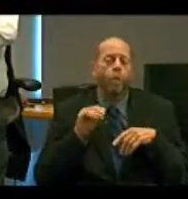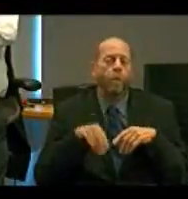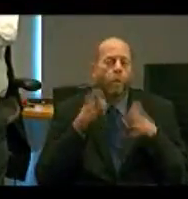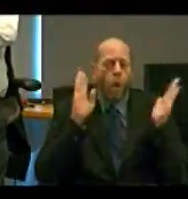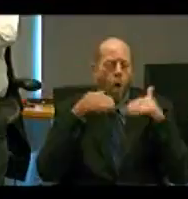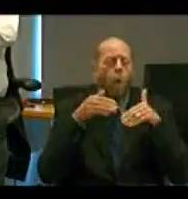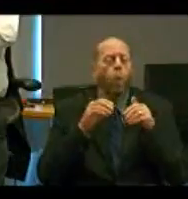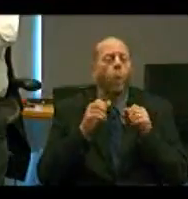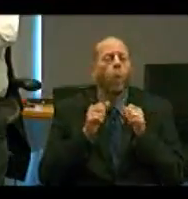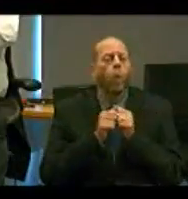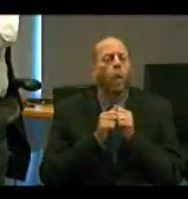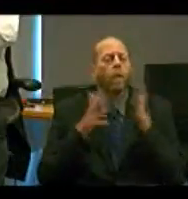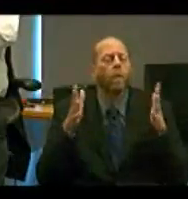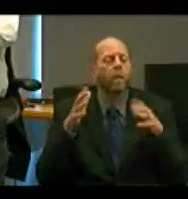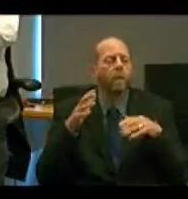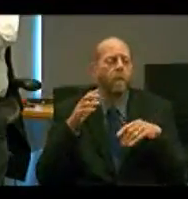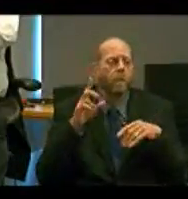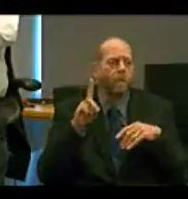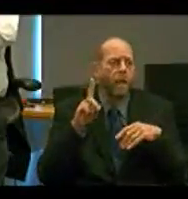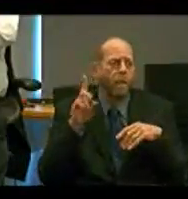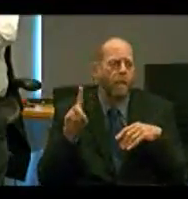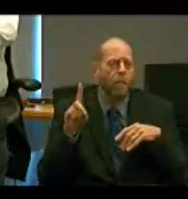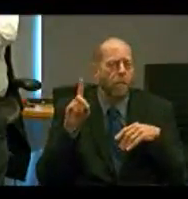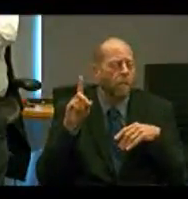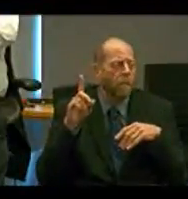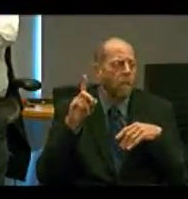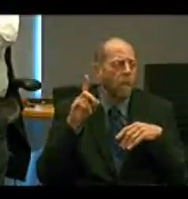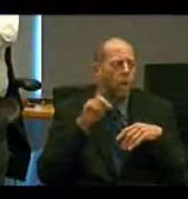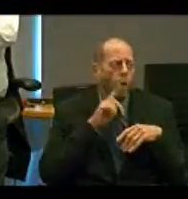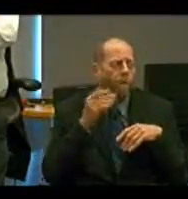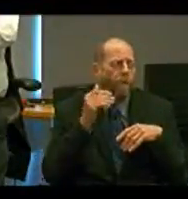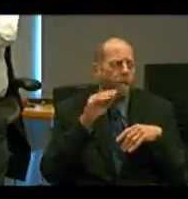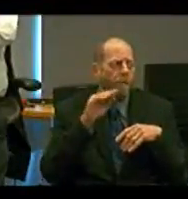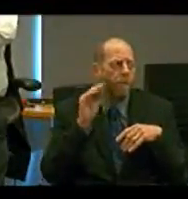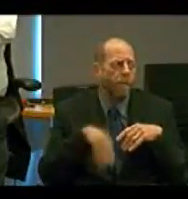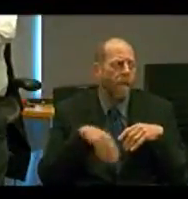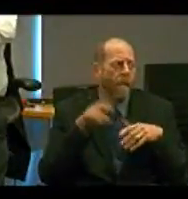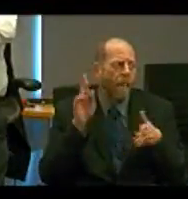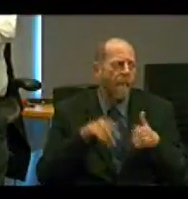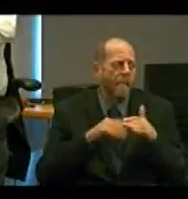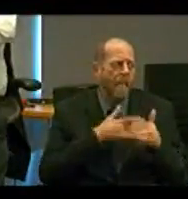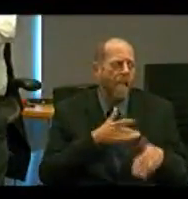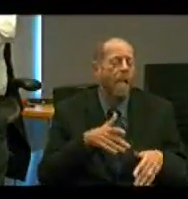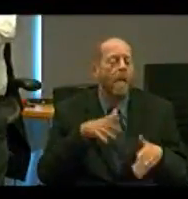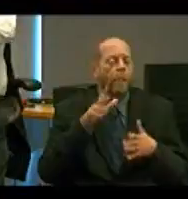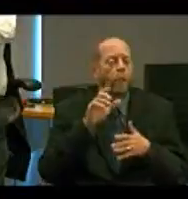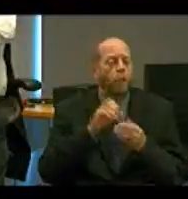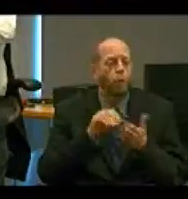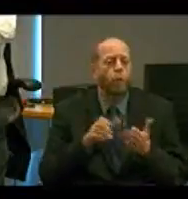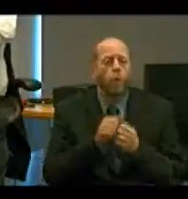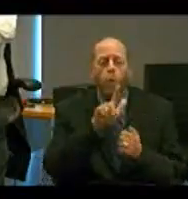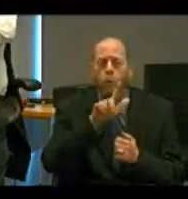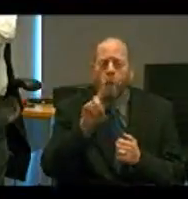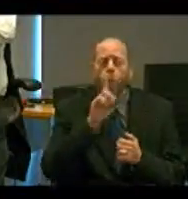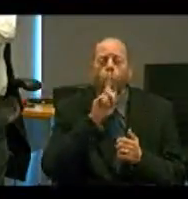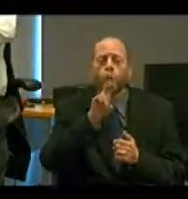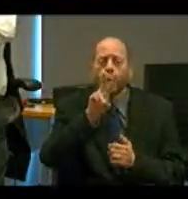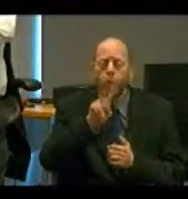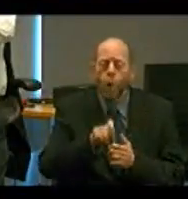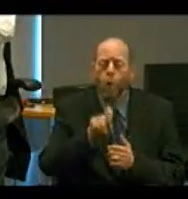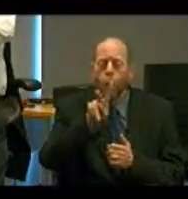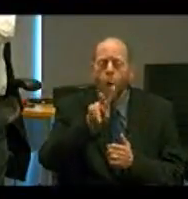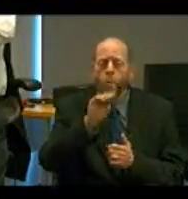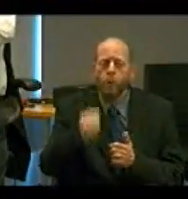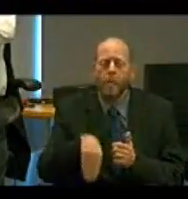with significant developmental disabilities were about 15% less likely. Students with learning disabilities were about 2.1%